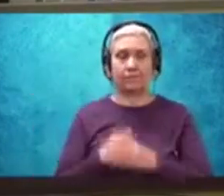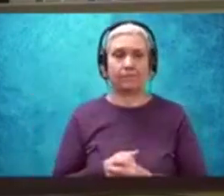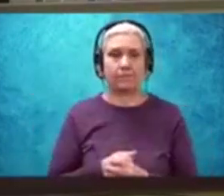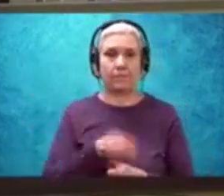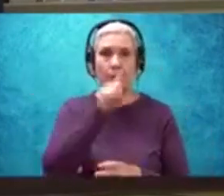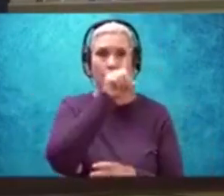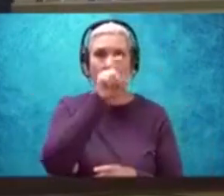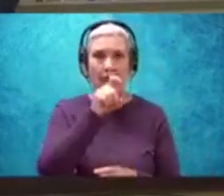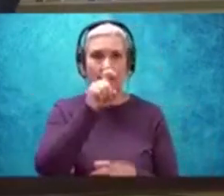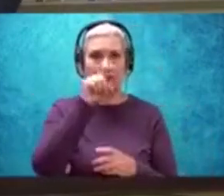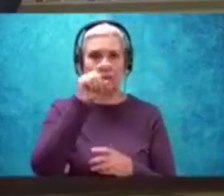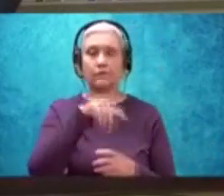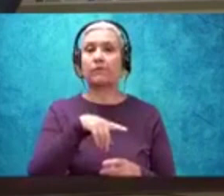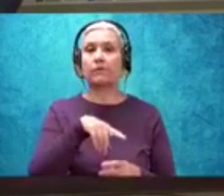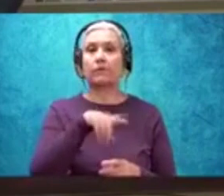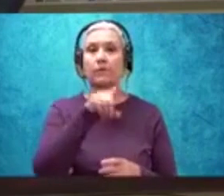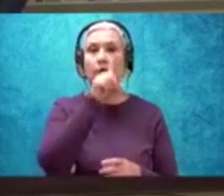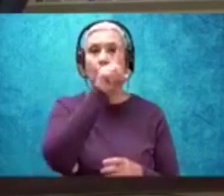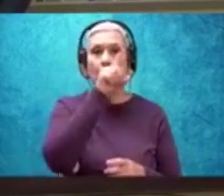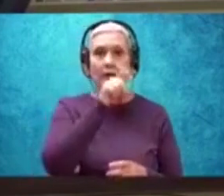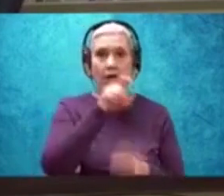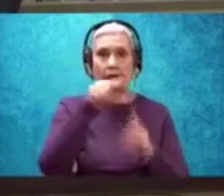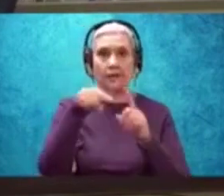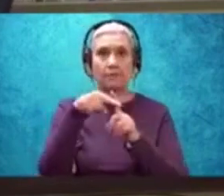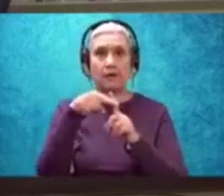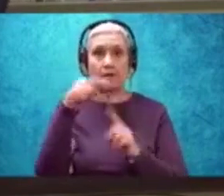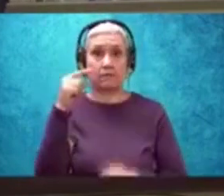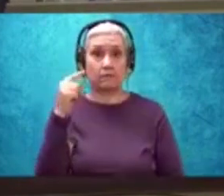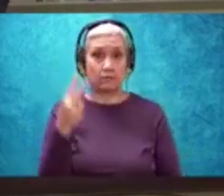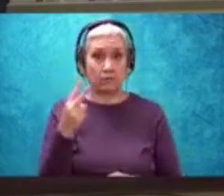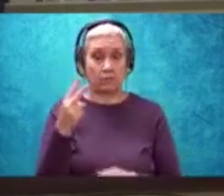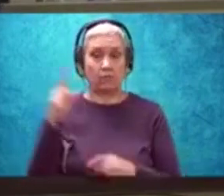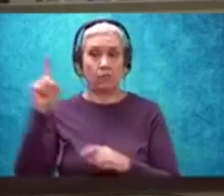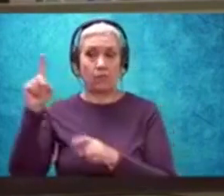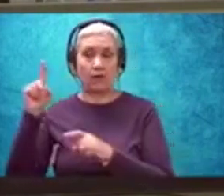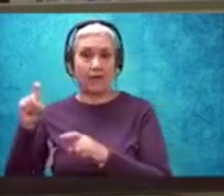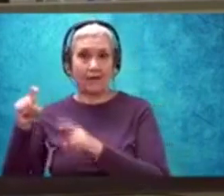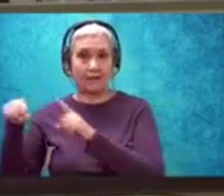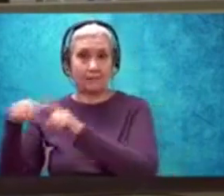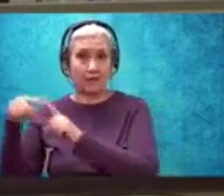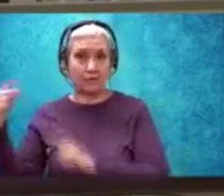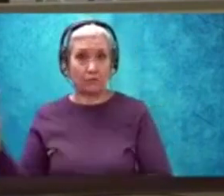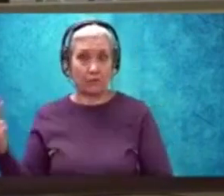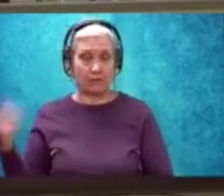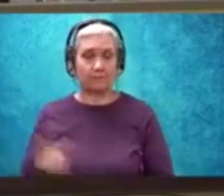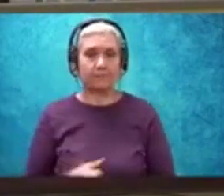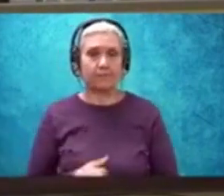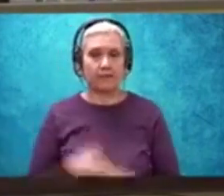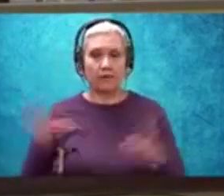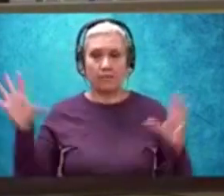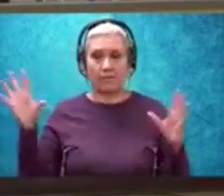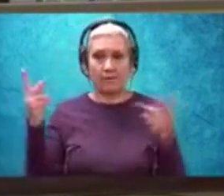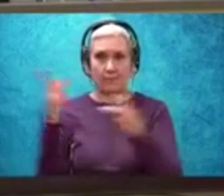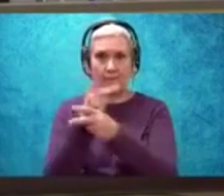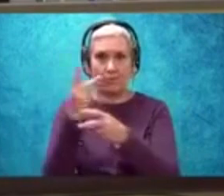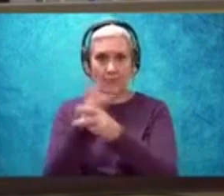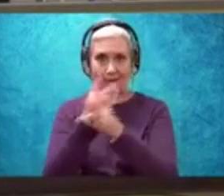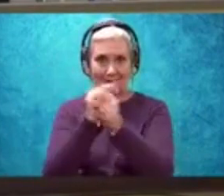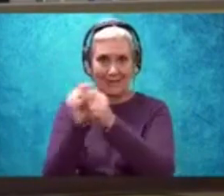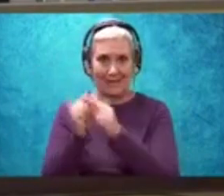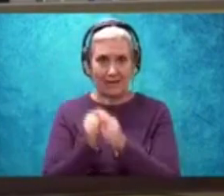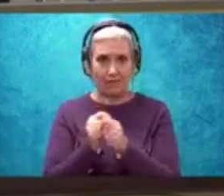1x squared, or I'm sorry, 1x plus 2 times 1x plus 3. And then when I multiply them together, I end up with this